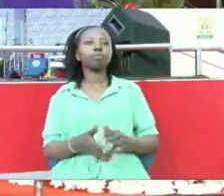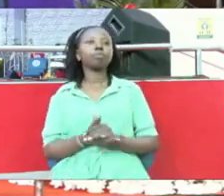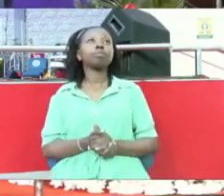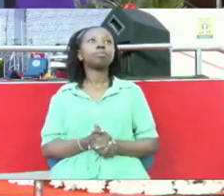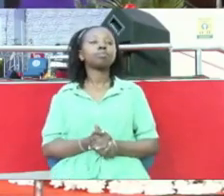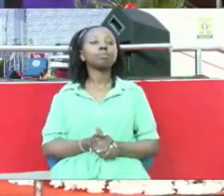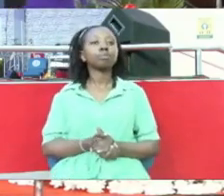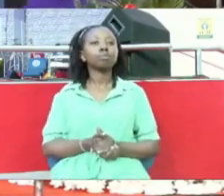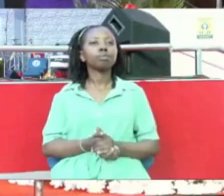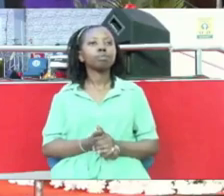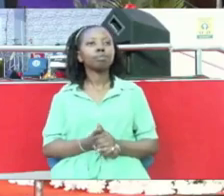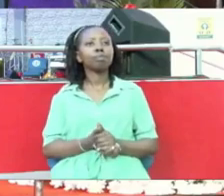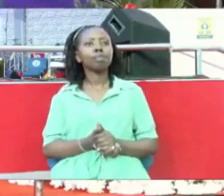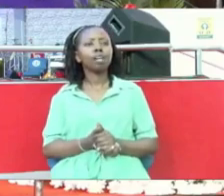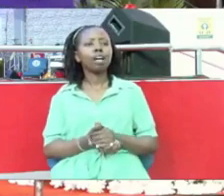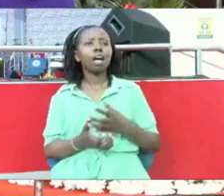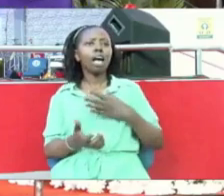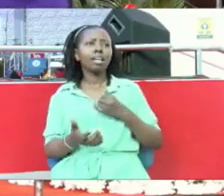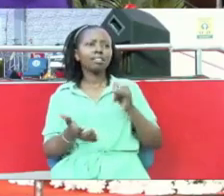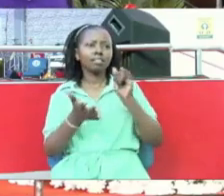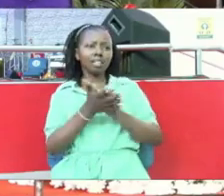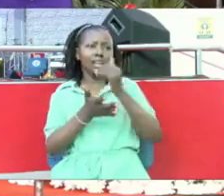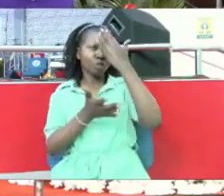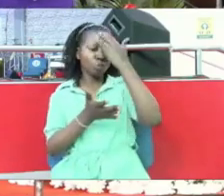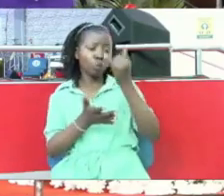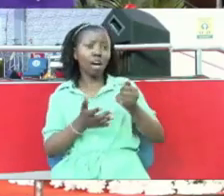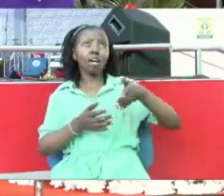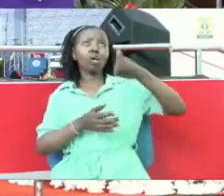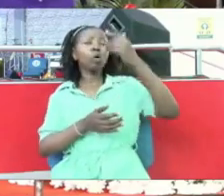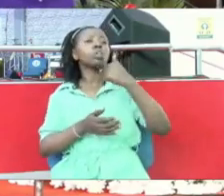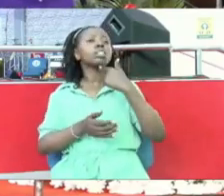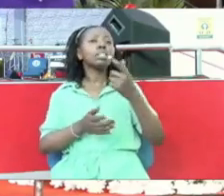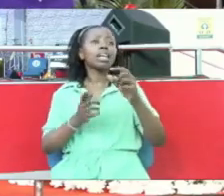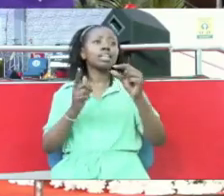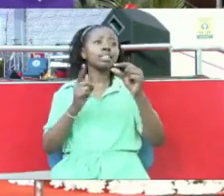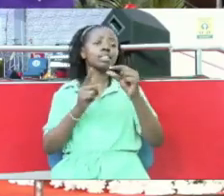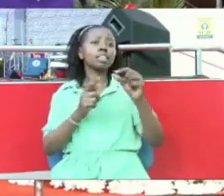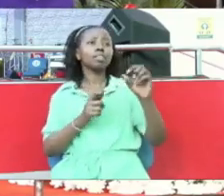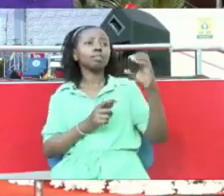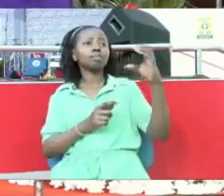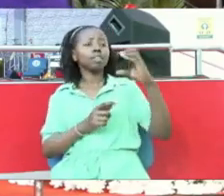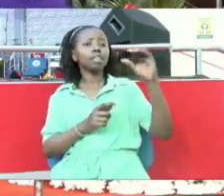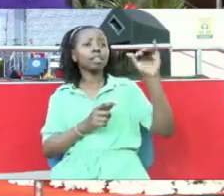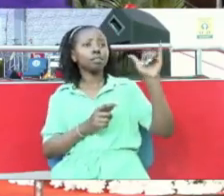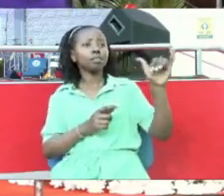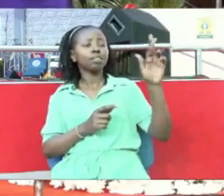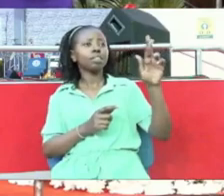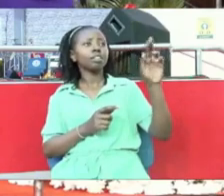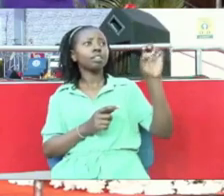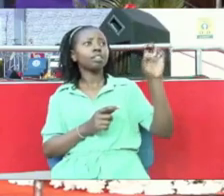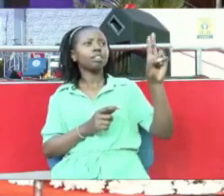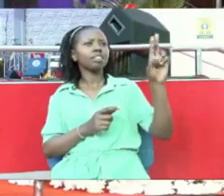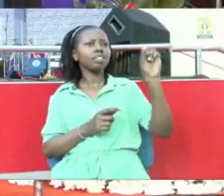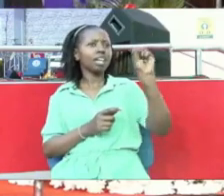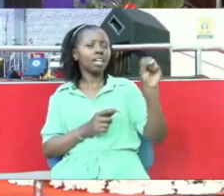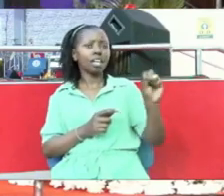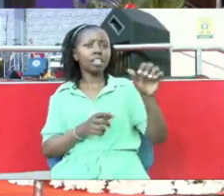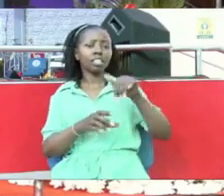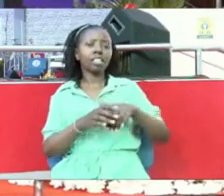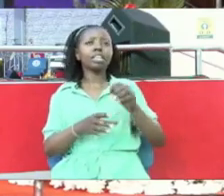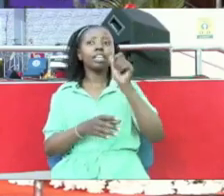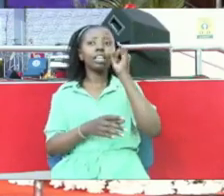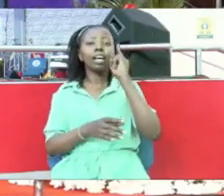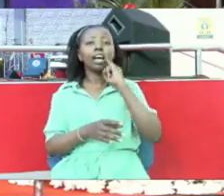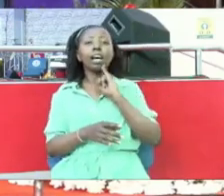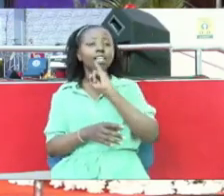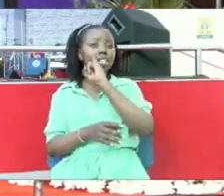kutoka kwa uwepo wake. And no wonder he tells Cyrus in the book of Isaiah chapter 45 verse 3. Akabia